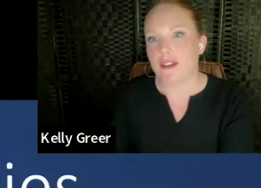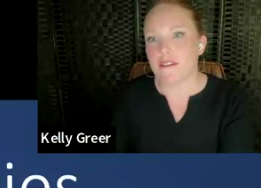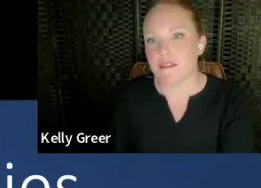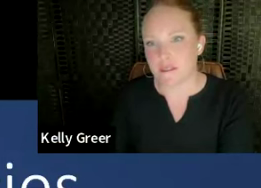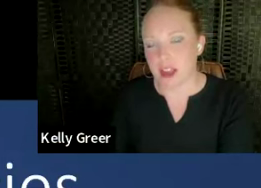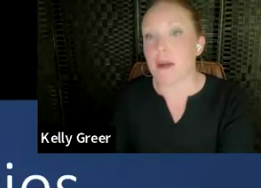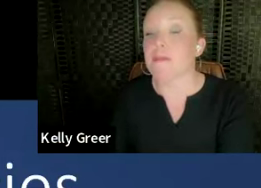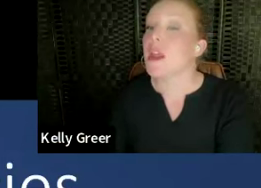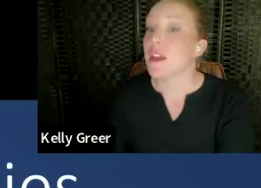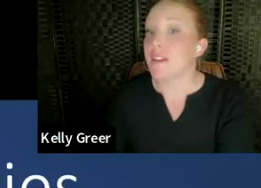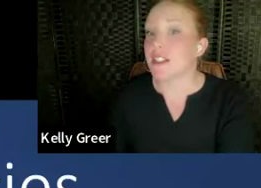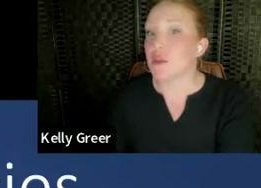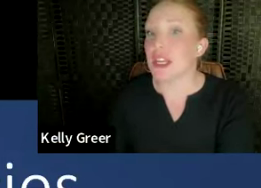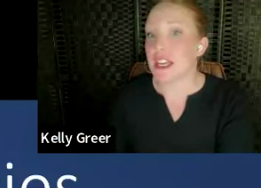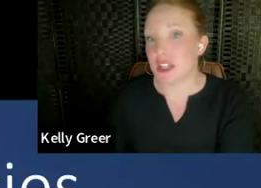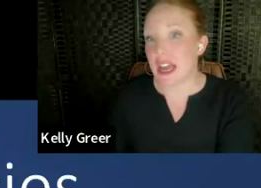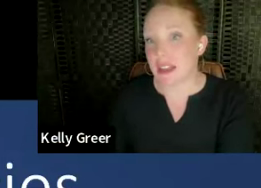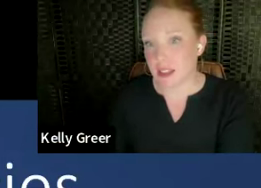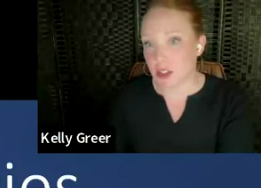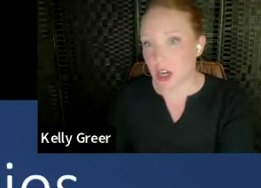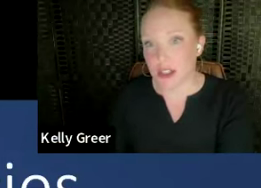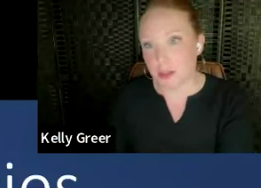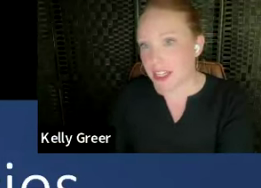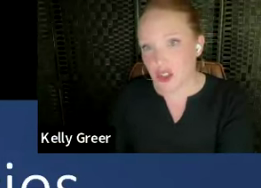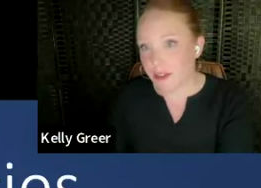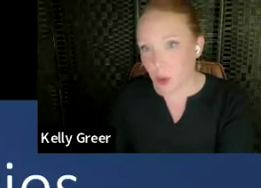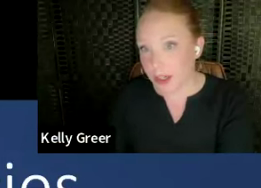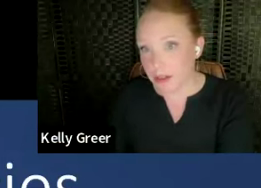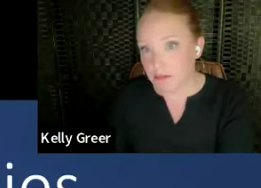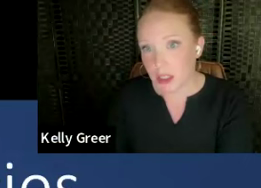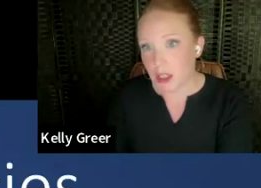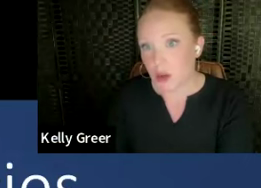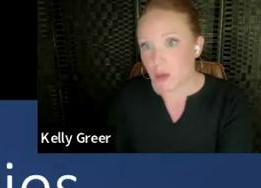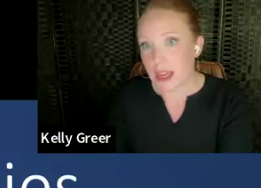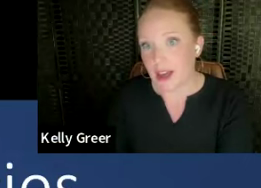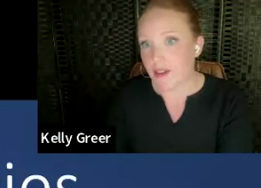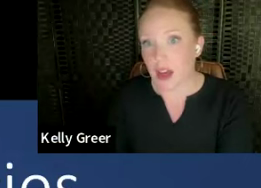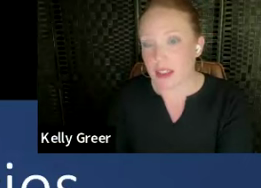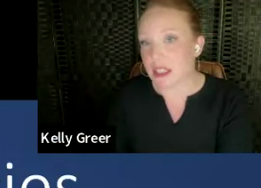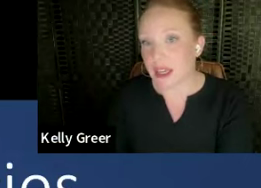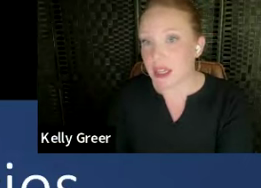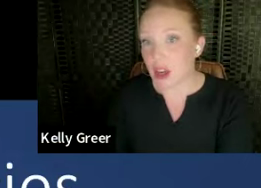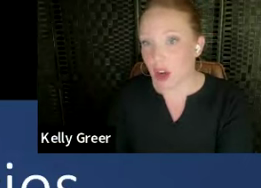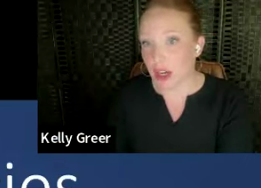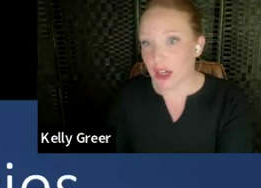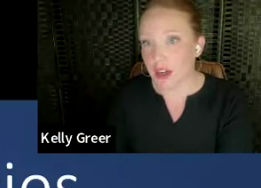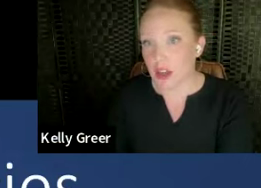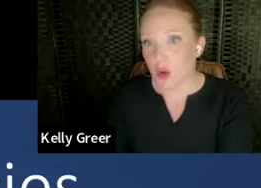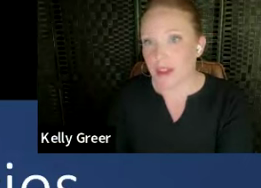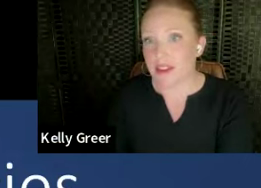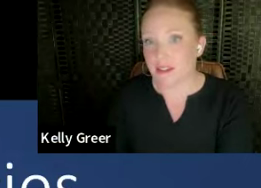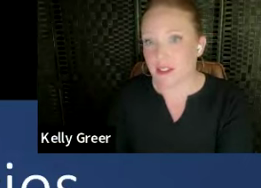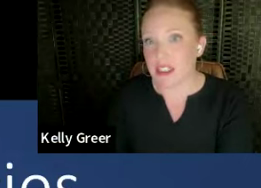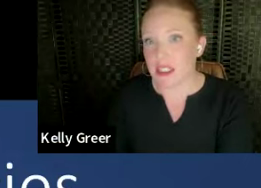We also have effective communication access cards. They're pretty straightforward. We have designed a